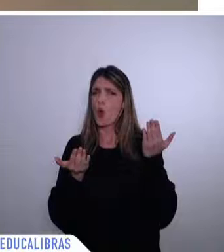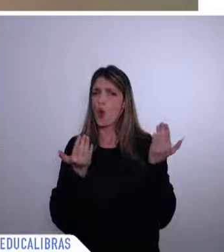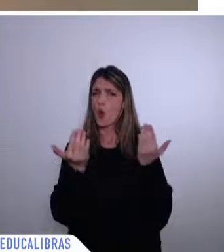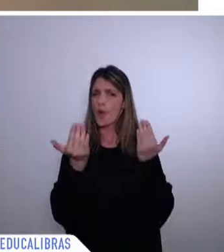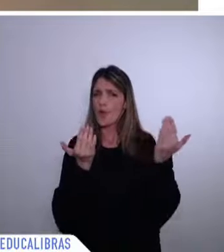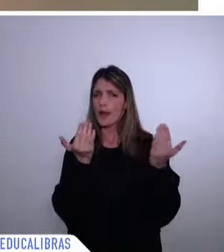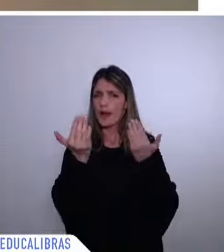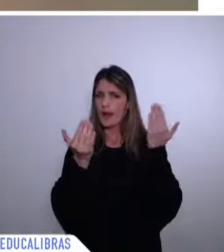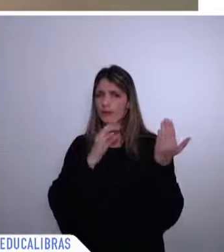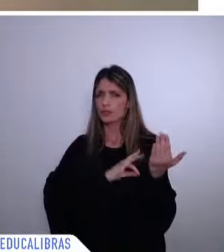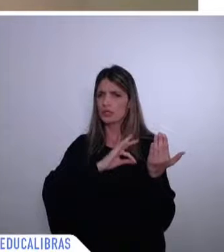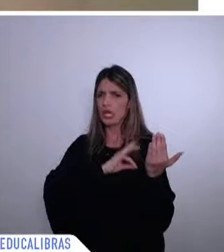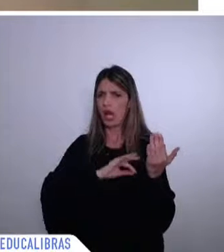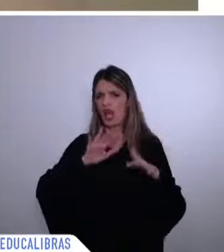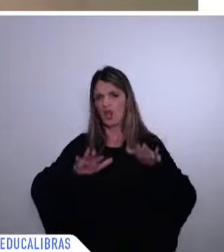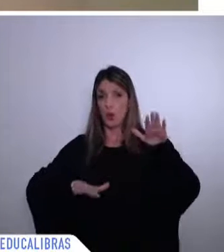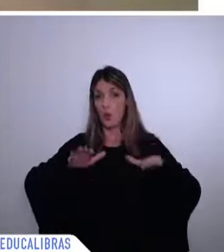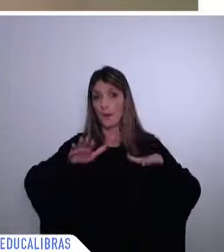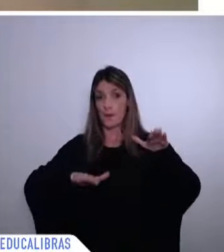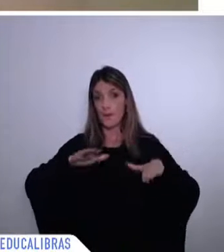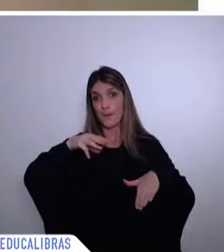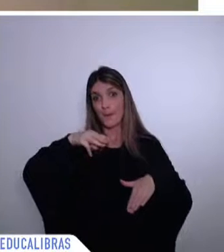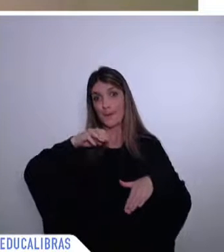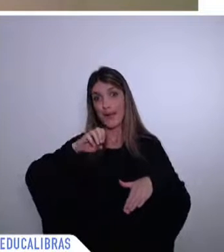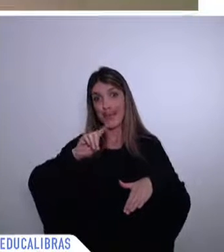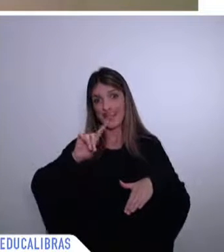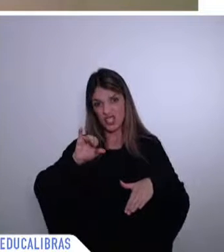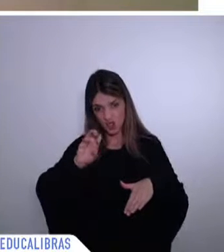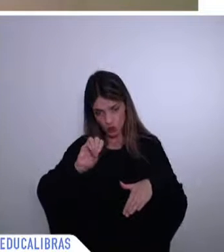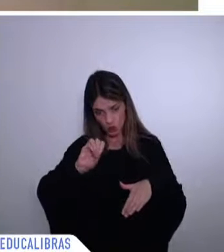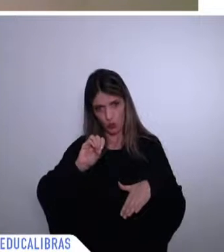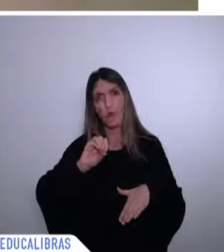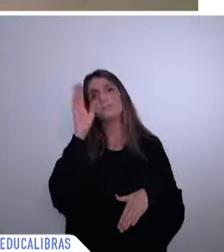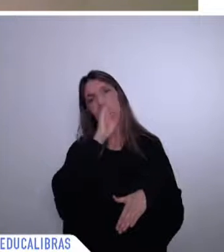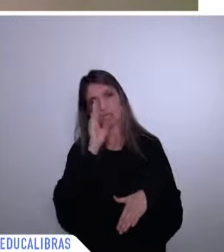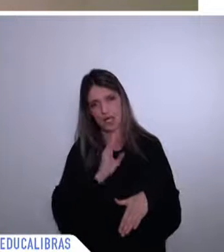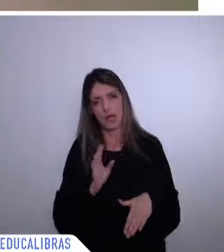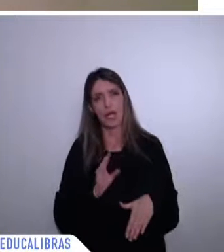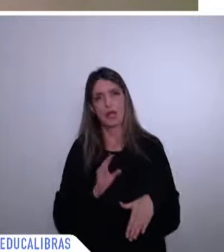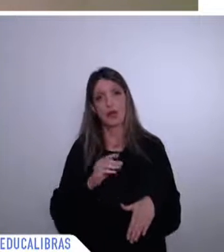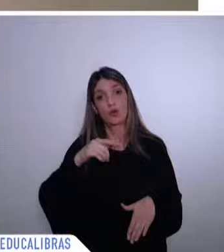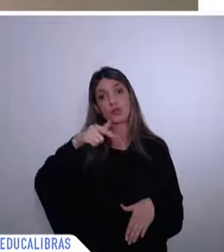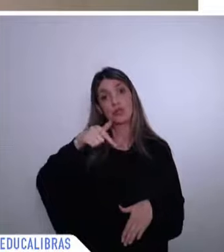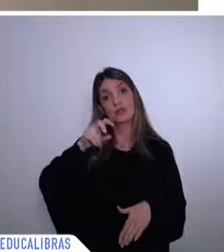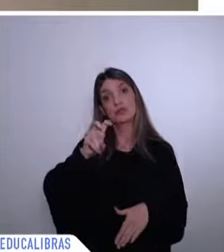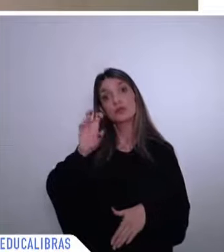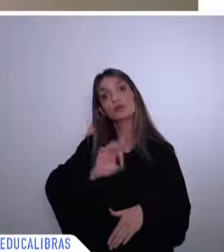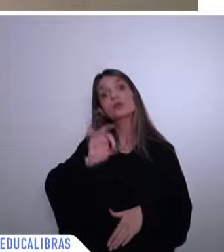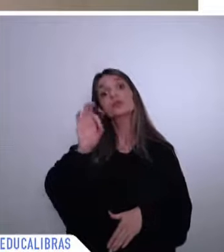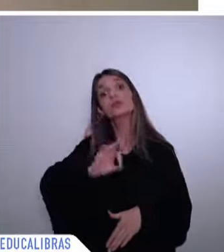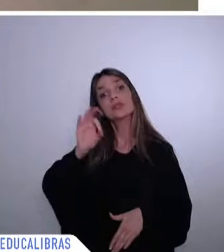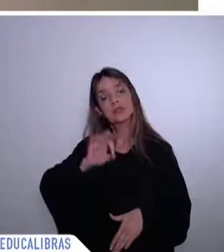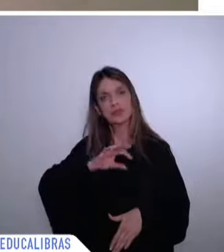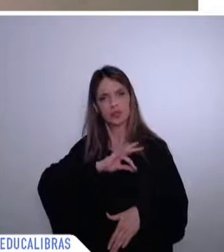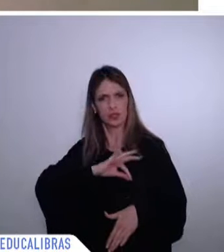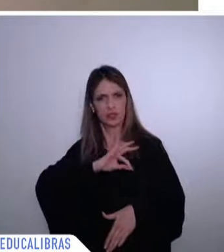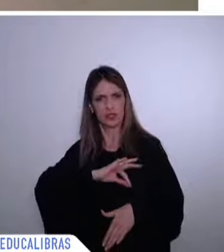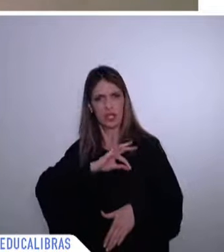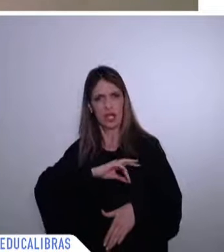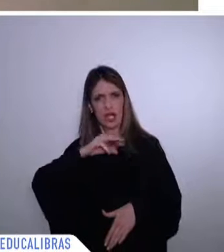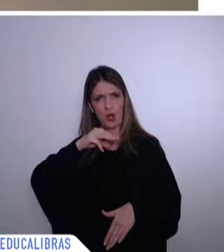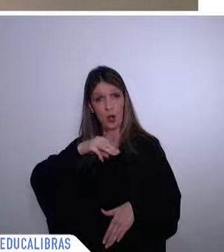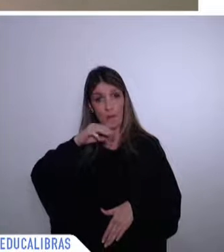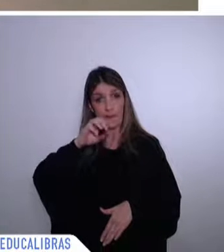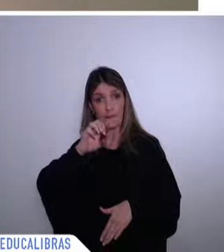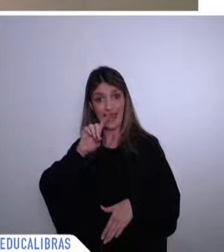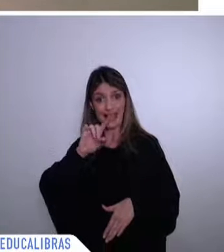71%, I think, of the average wage, whereas in the average OECD country, it would be 50%. The other thing in